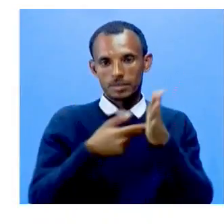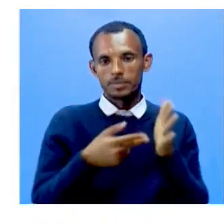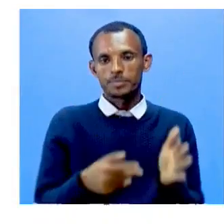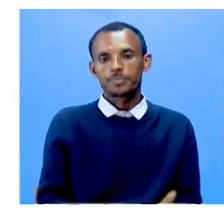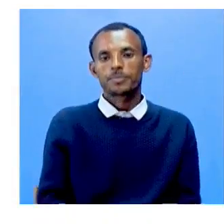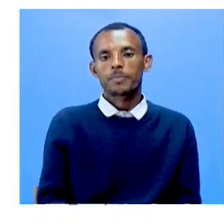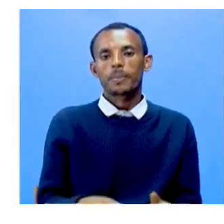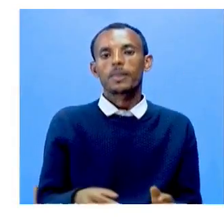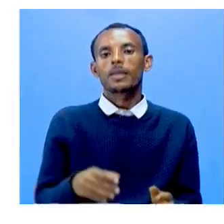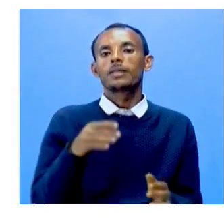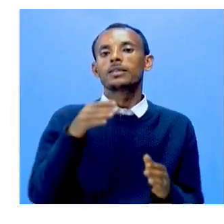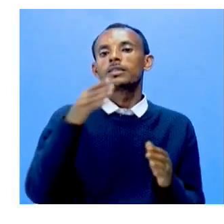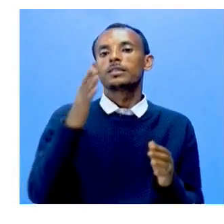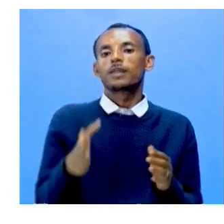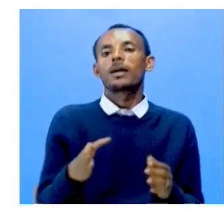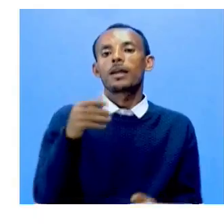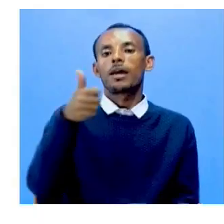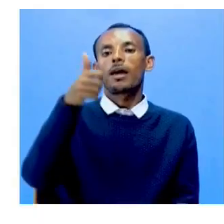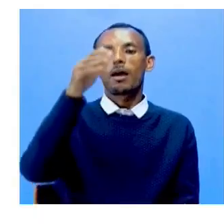side AB